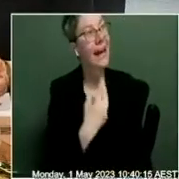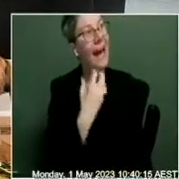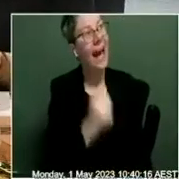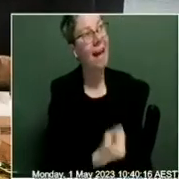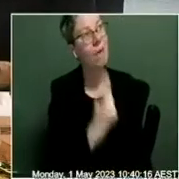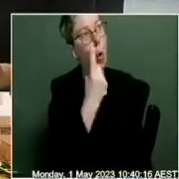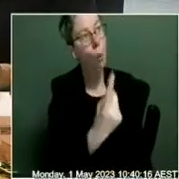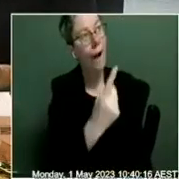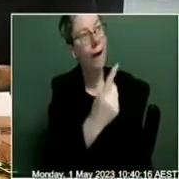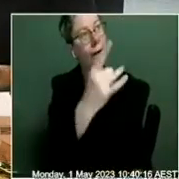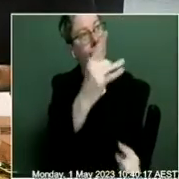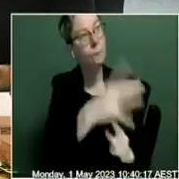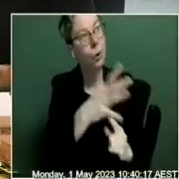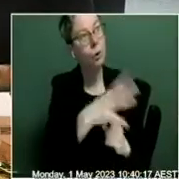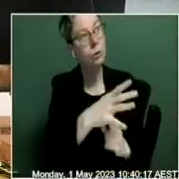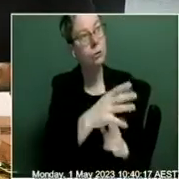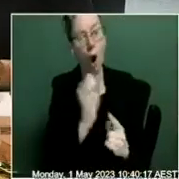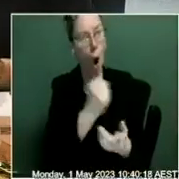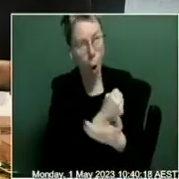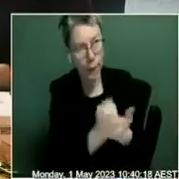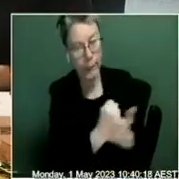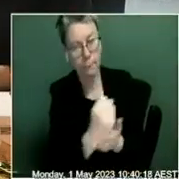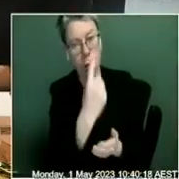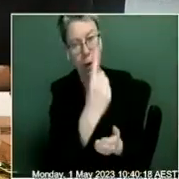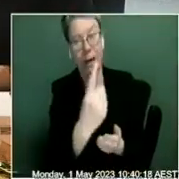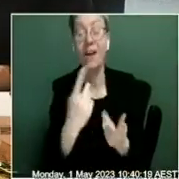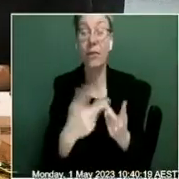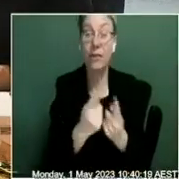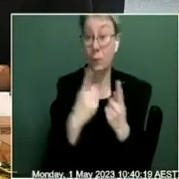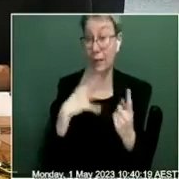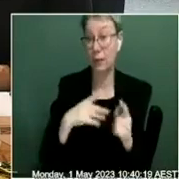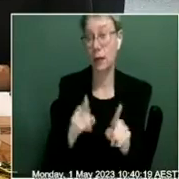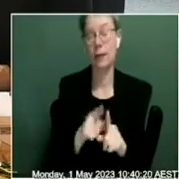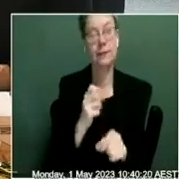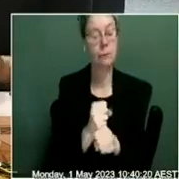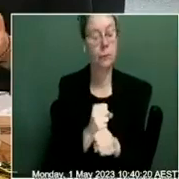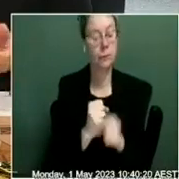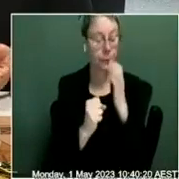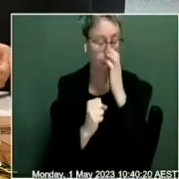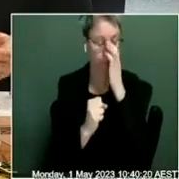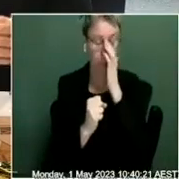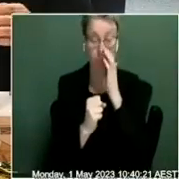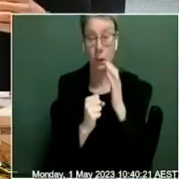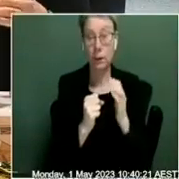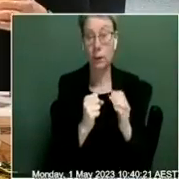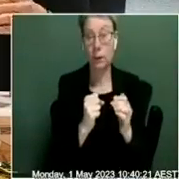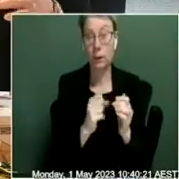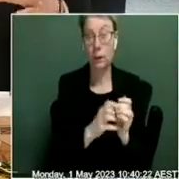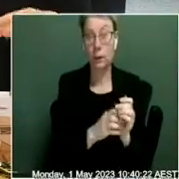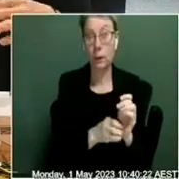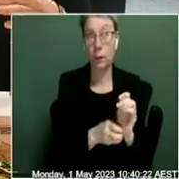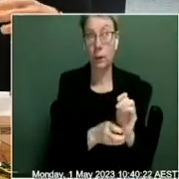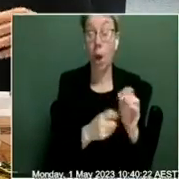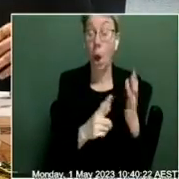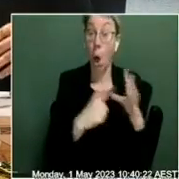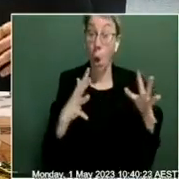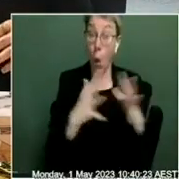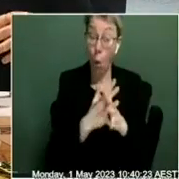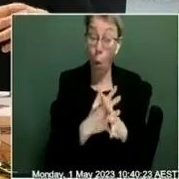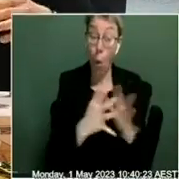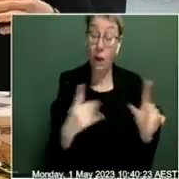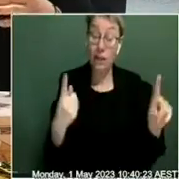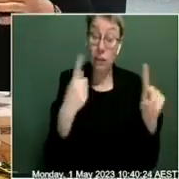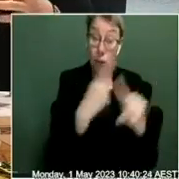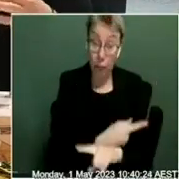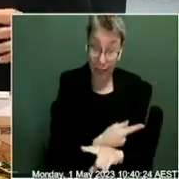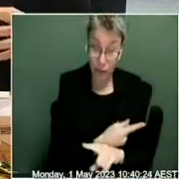and decriminalising it means a significant culture change in our community as well. So I think in terms of, there are lots of aspects to this.